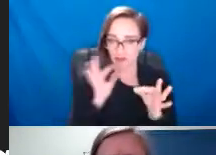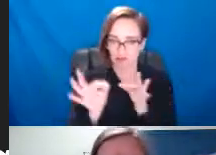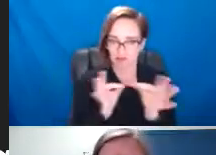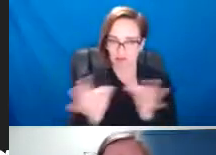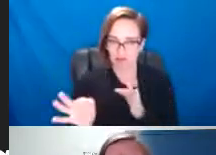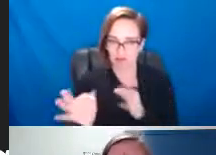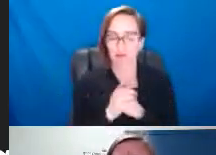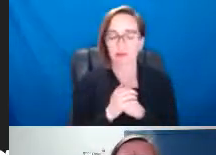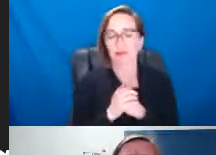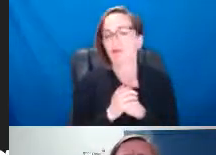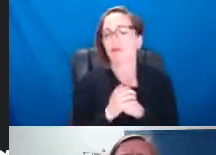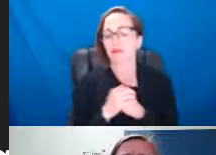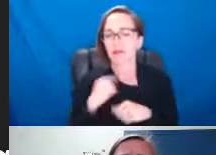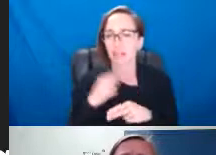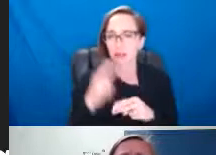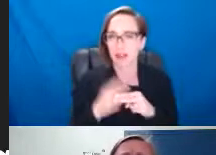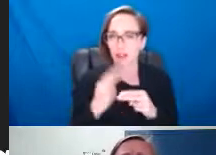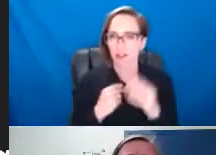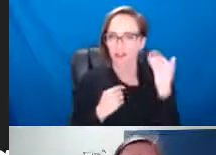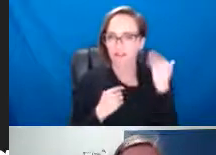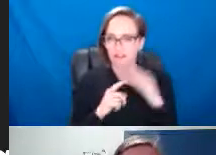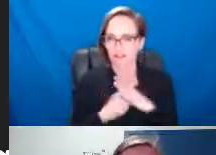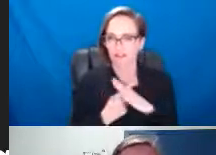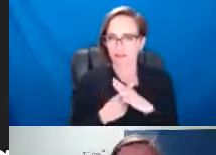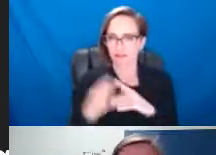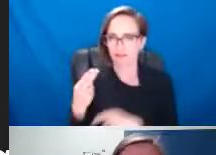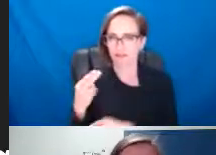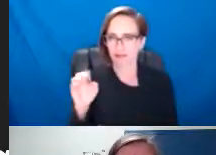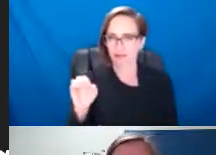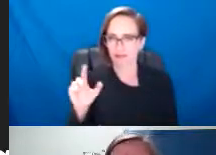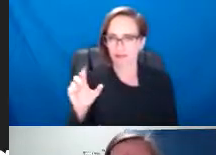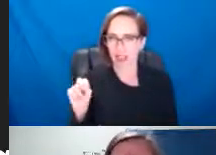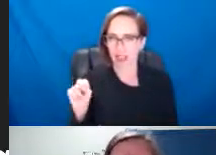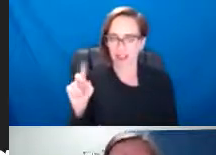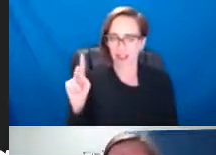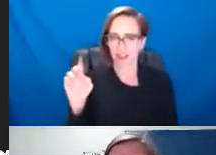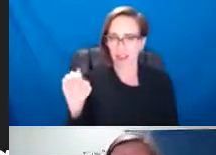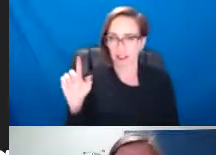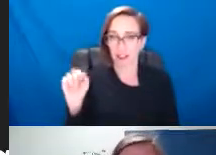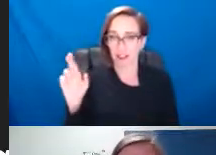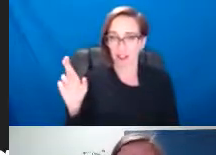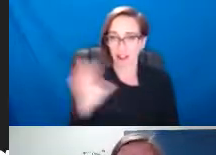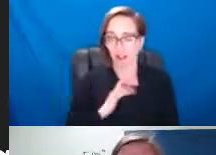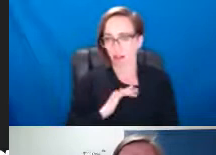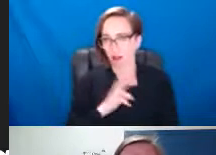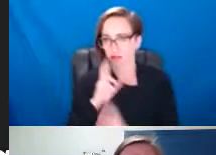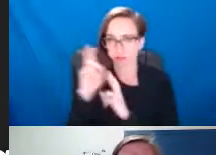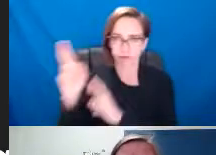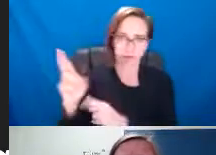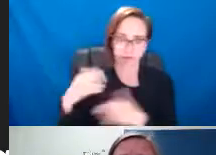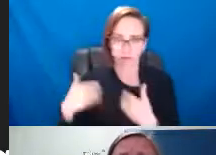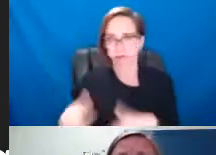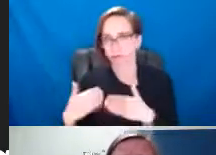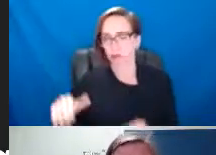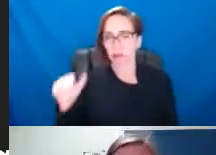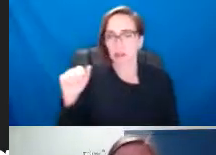We talked a little bit at the very beginning about Helen Keller and her being a trailblazer, and Anne Sullivan and